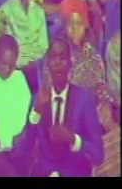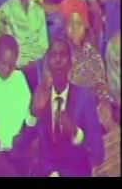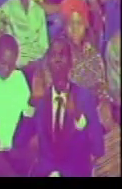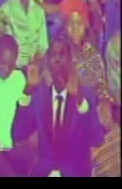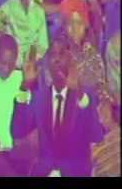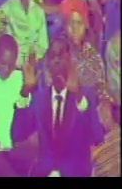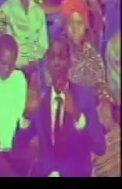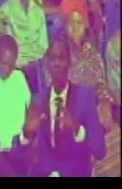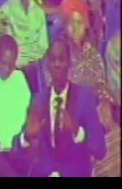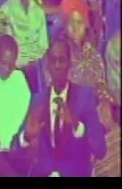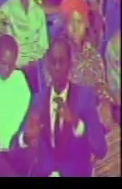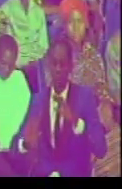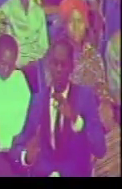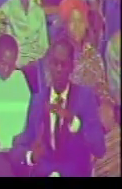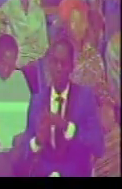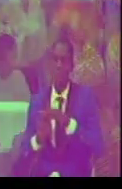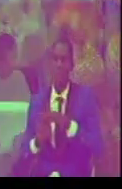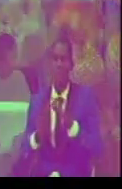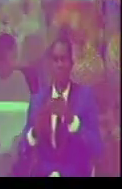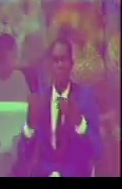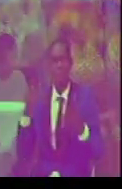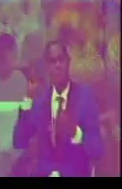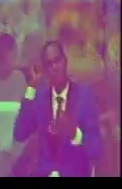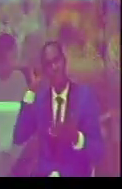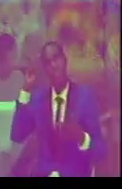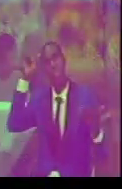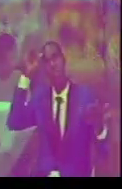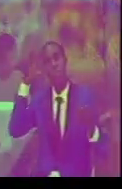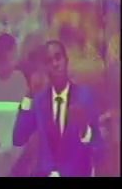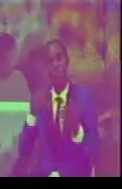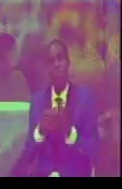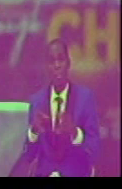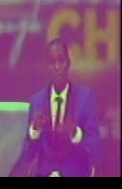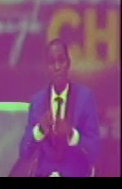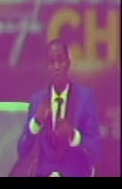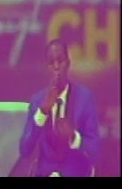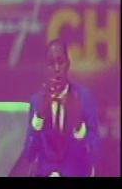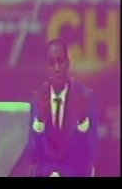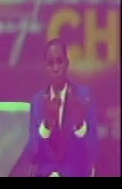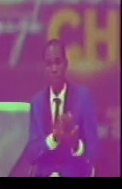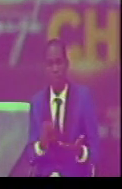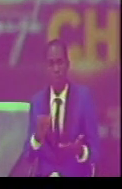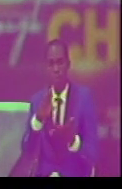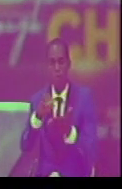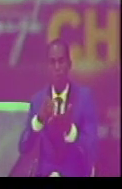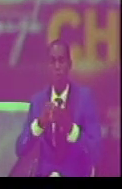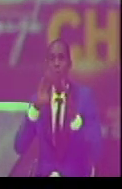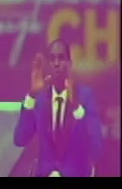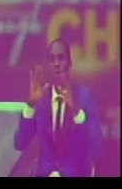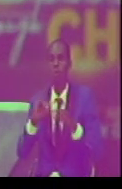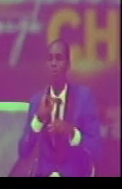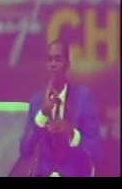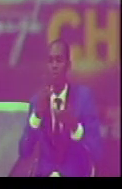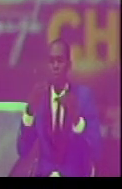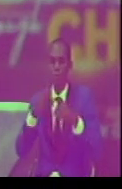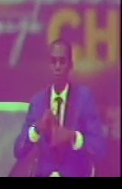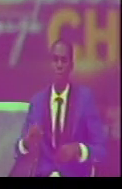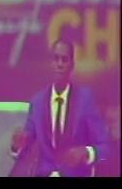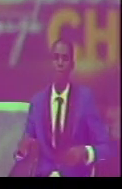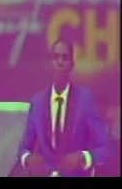came before when she expected it. While you are waiting, your miracles are